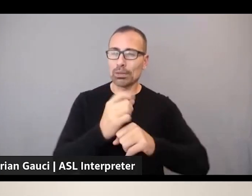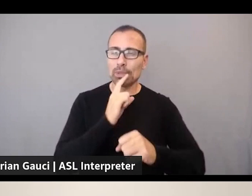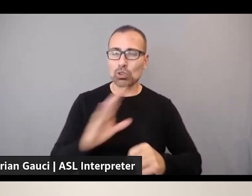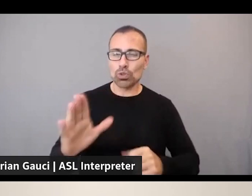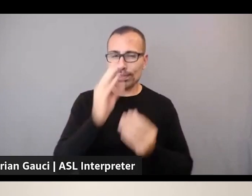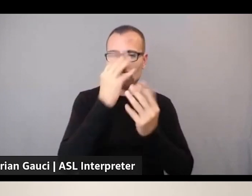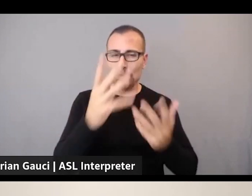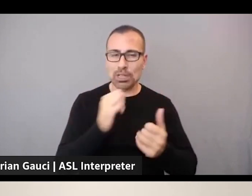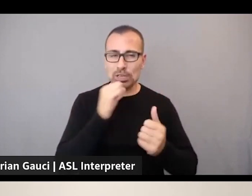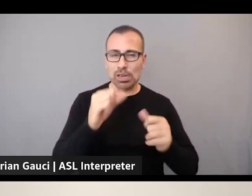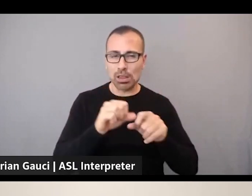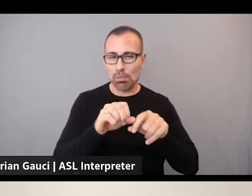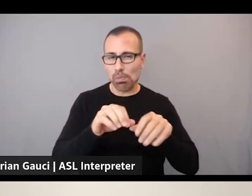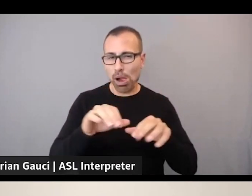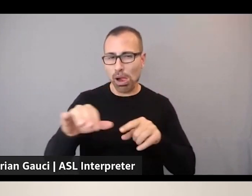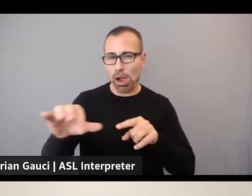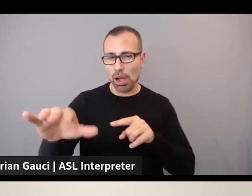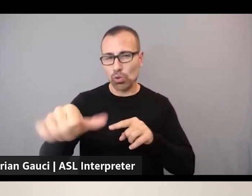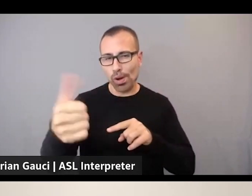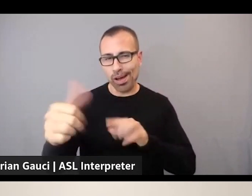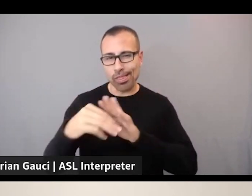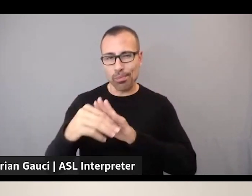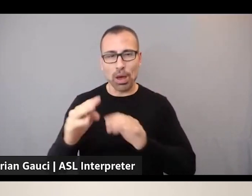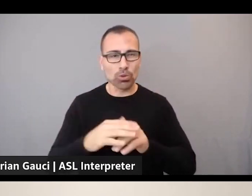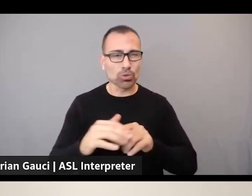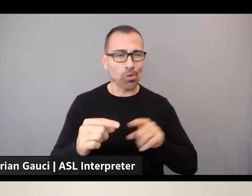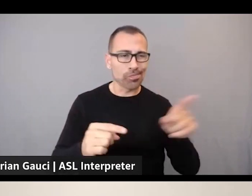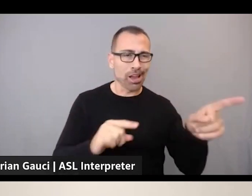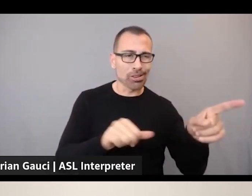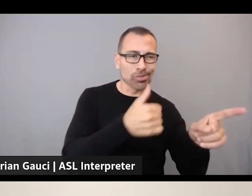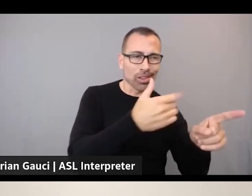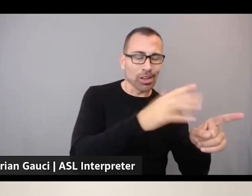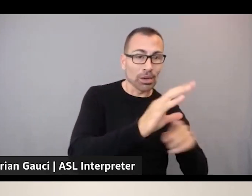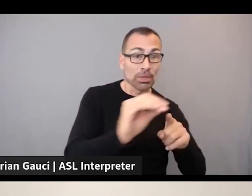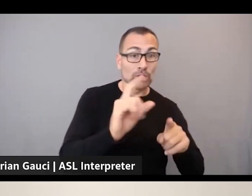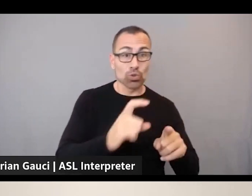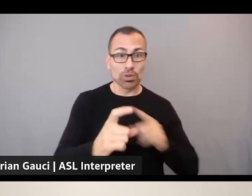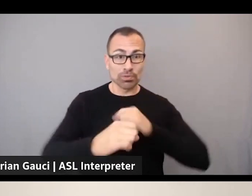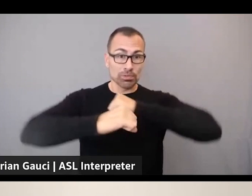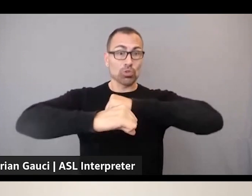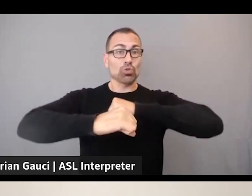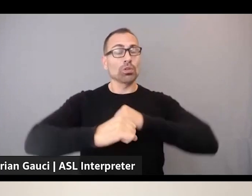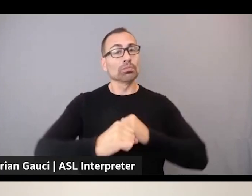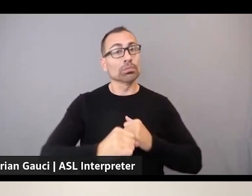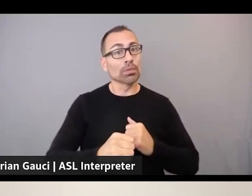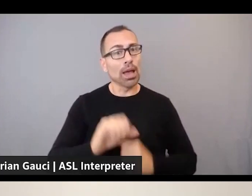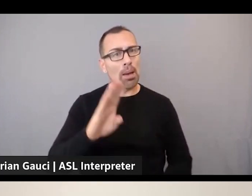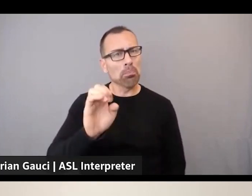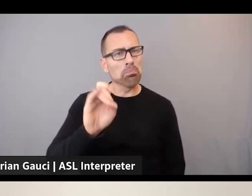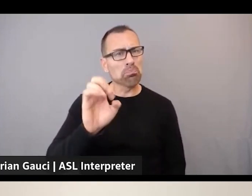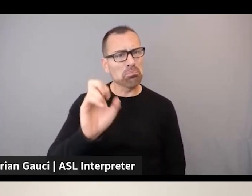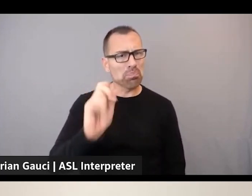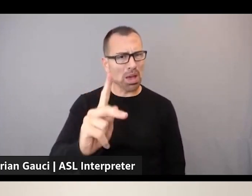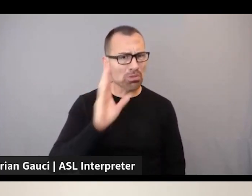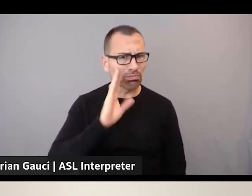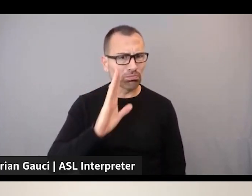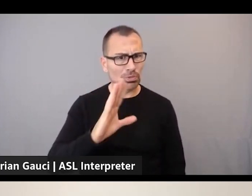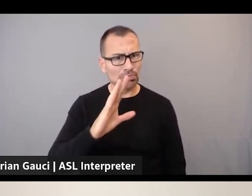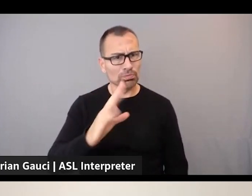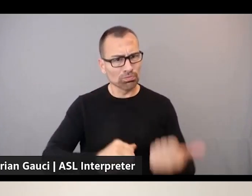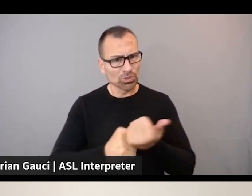our back end. So that's really, really important. And Amazon Bedrock helps you do that. Wow. I love it